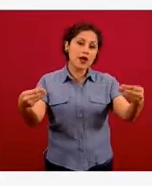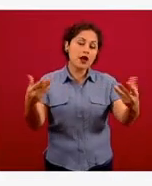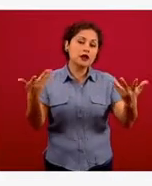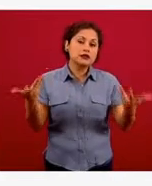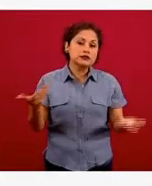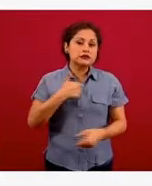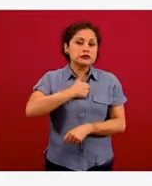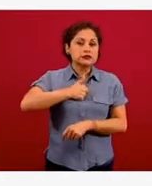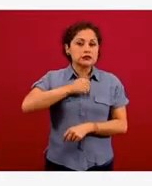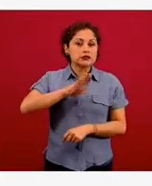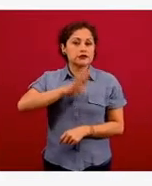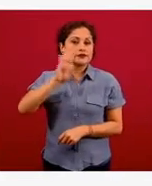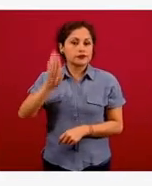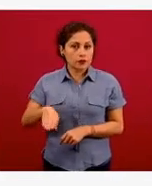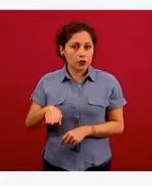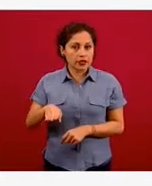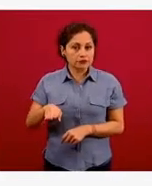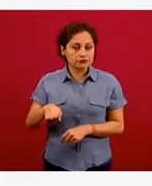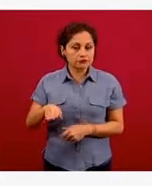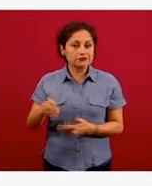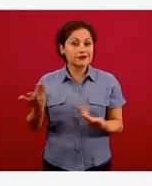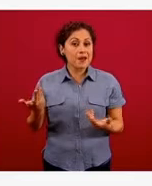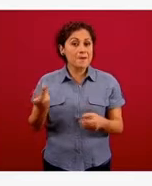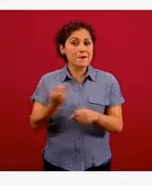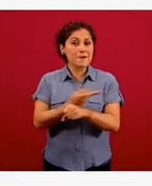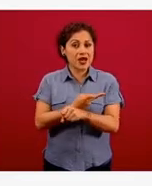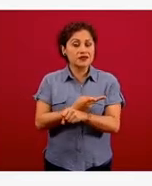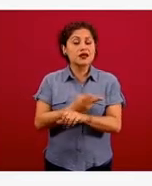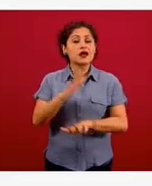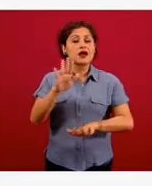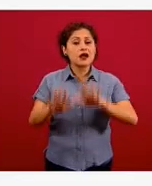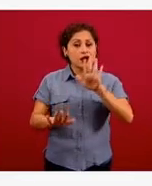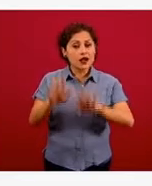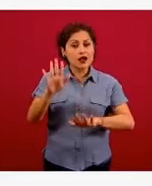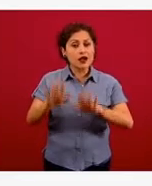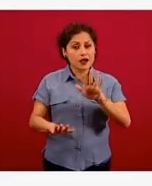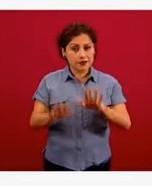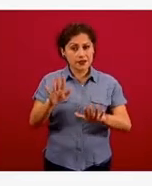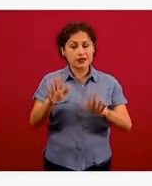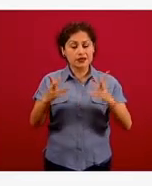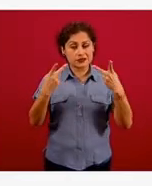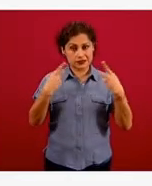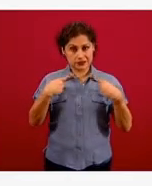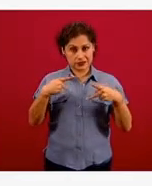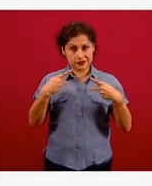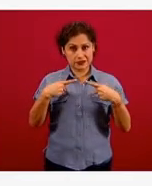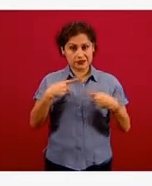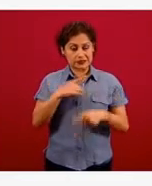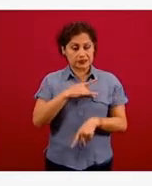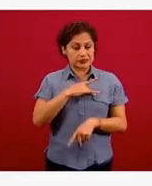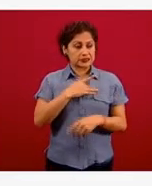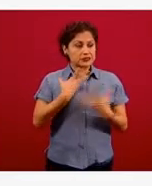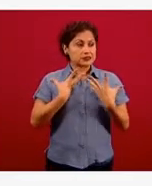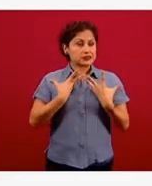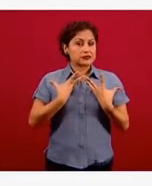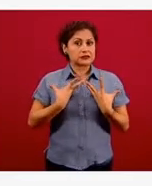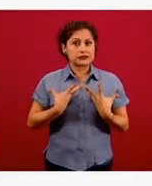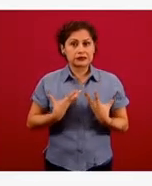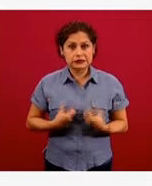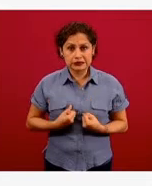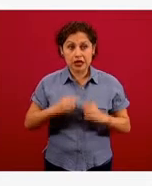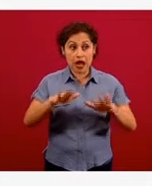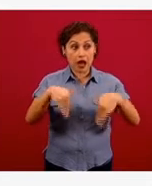dealing with the relatives of the people who has died, of the patient who has died.